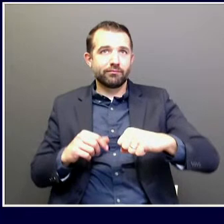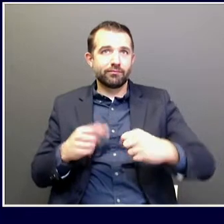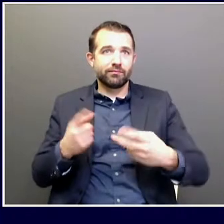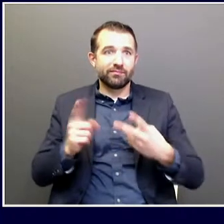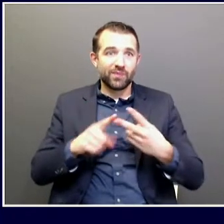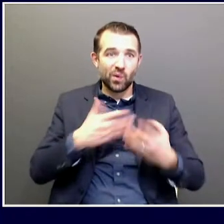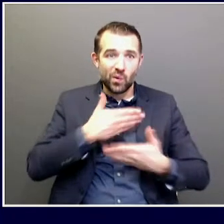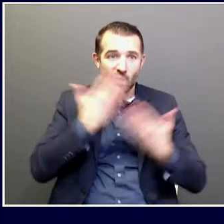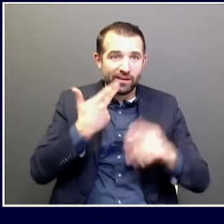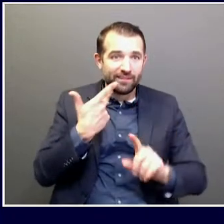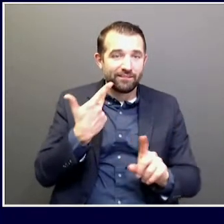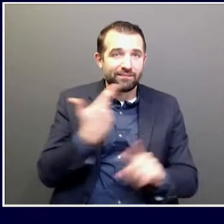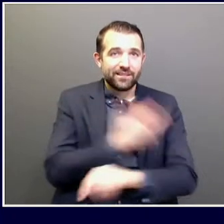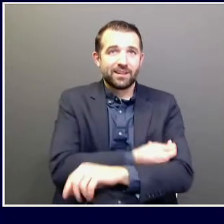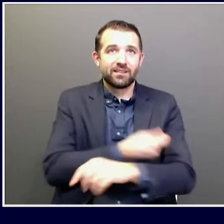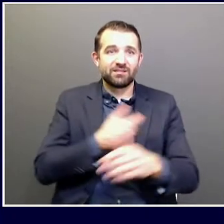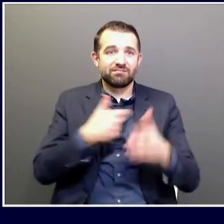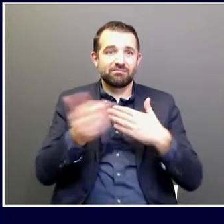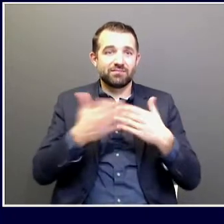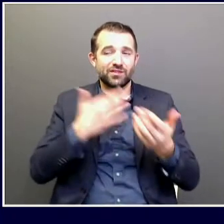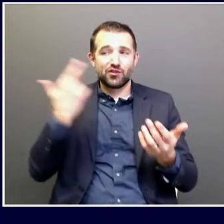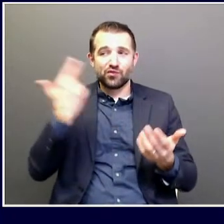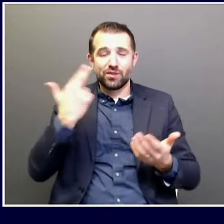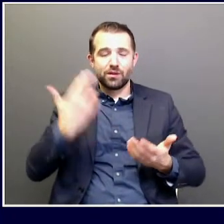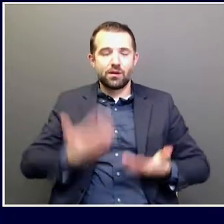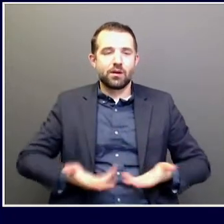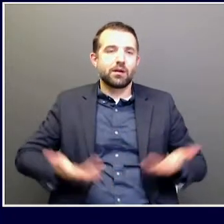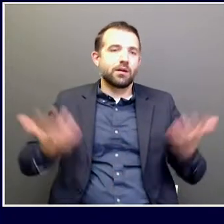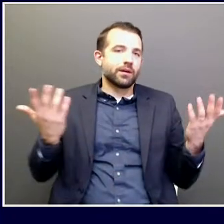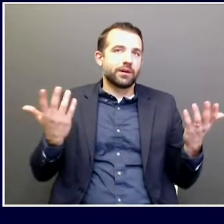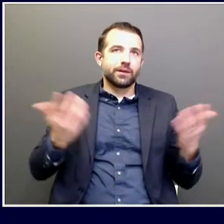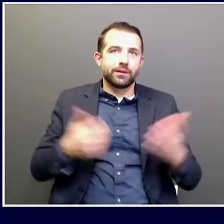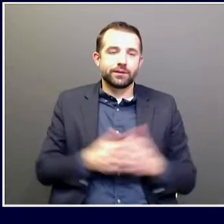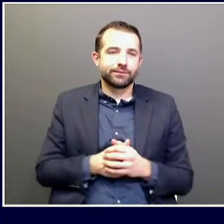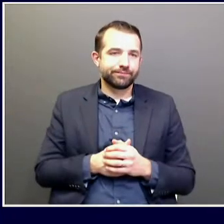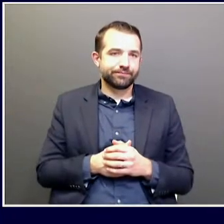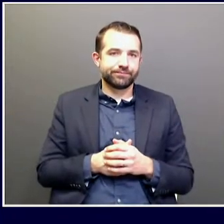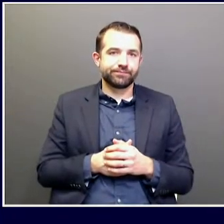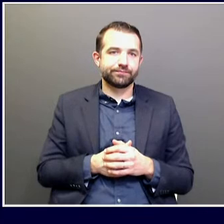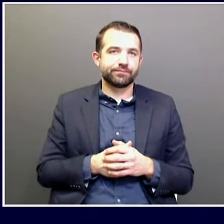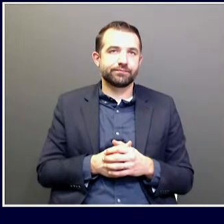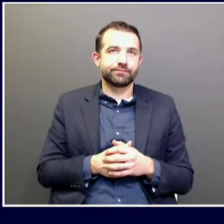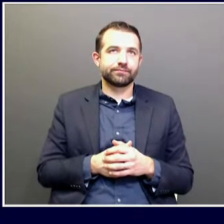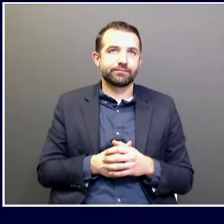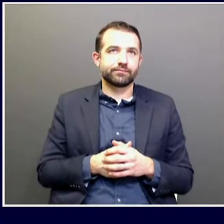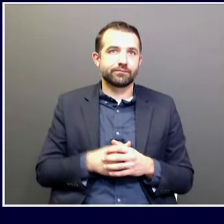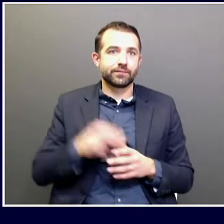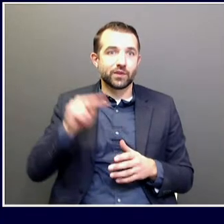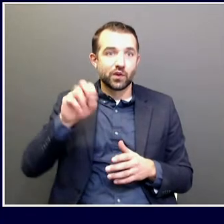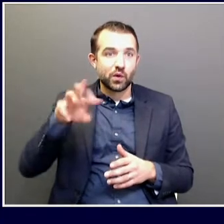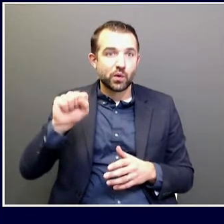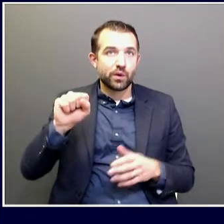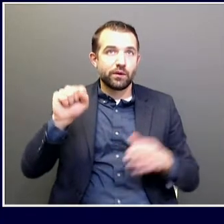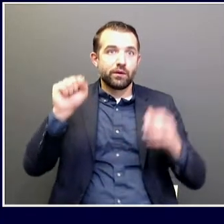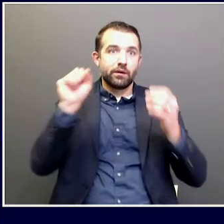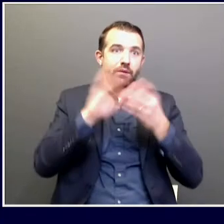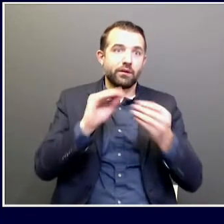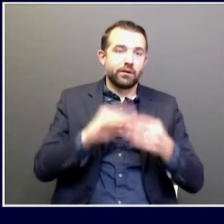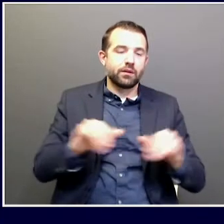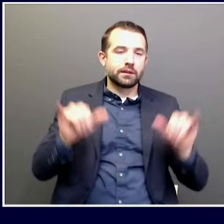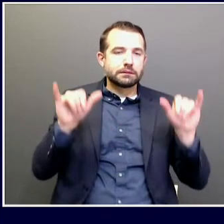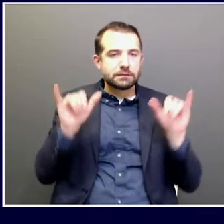And there's been hesitancy still. And what we're seeing, as has been reported in these news conferences before, is particularly a